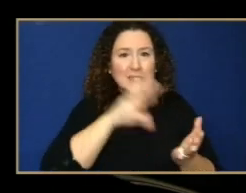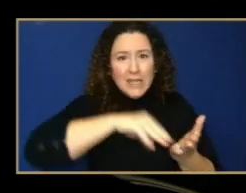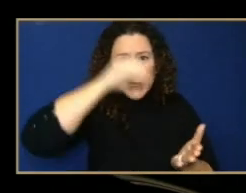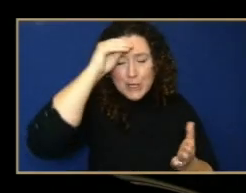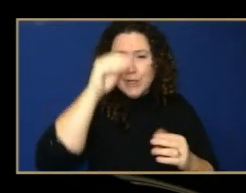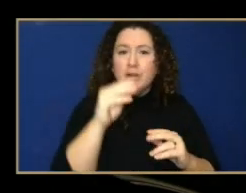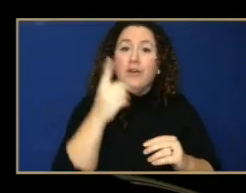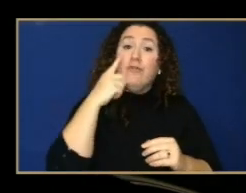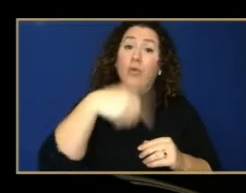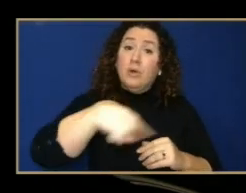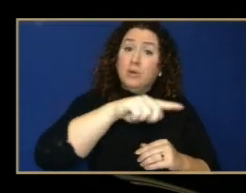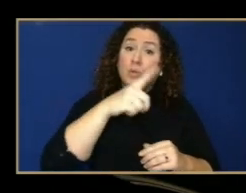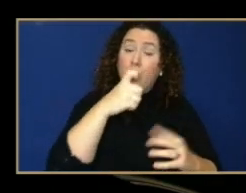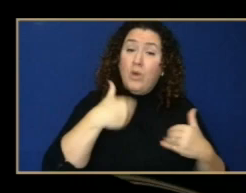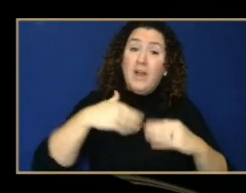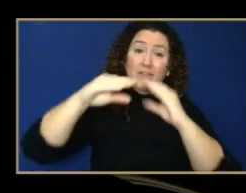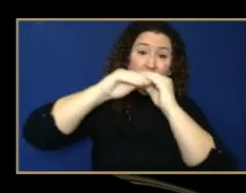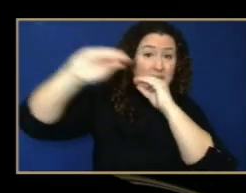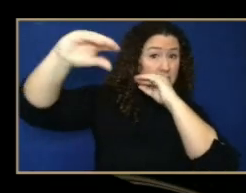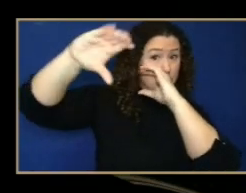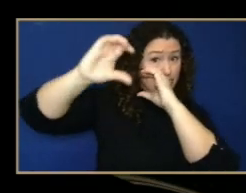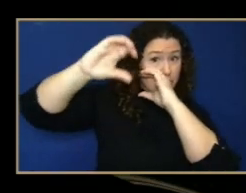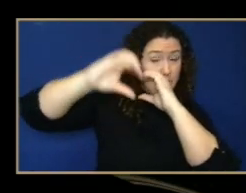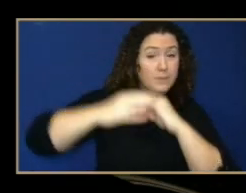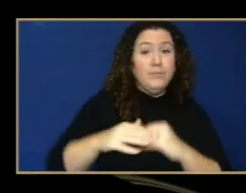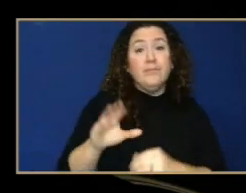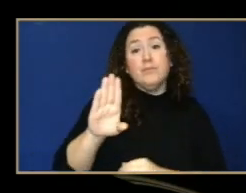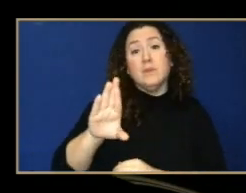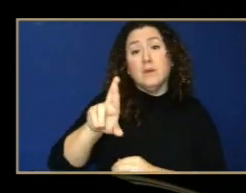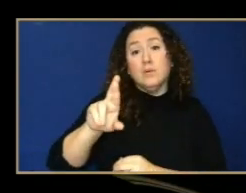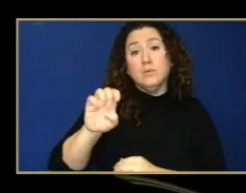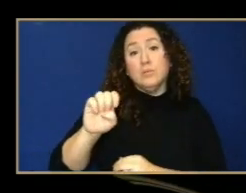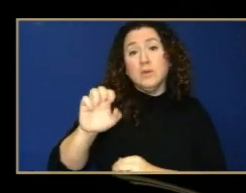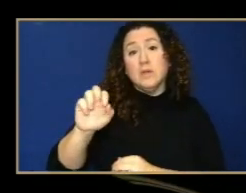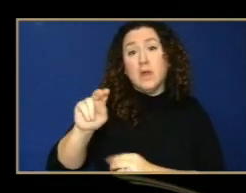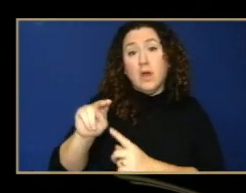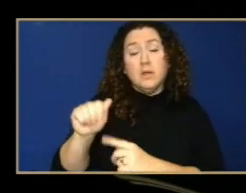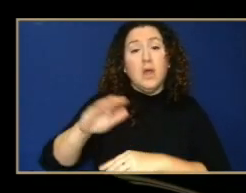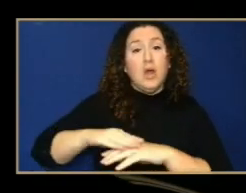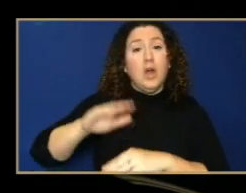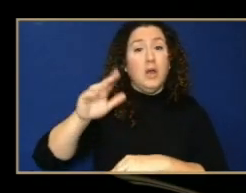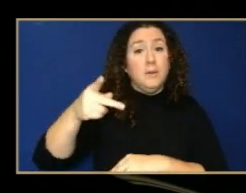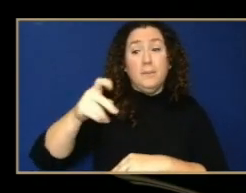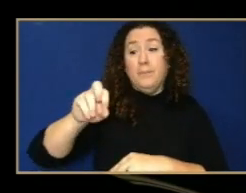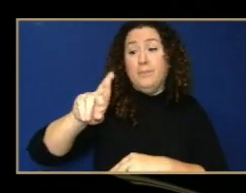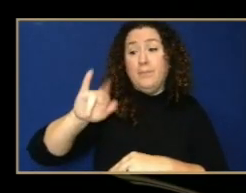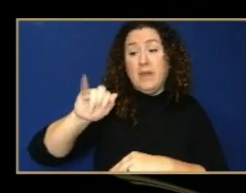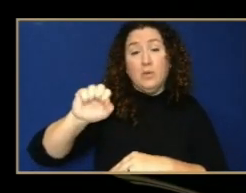telescope, Brianna on Periscope asks, will there be a huge difference if I view this through a telescope?